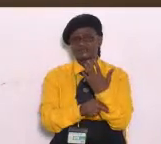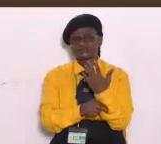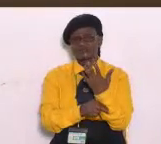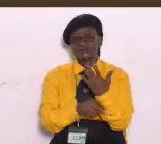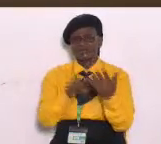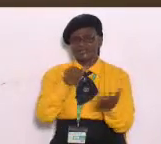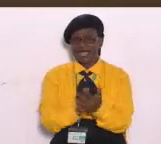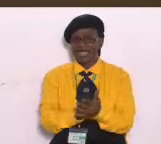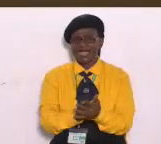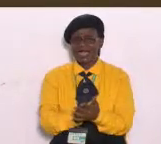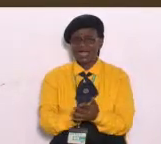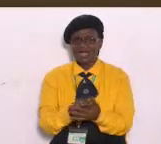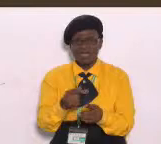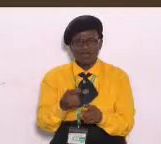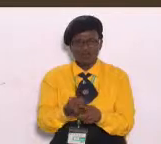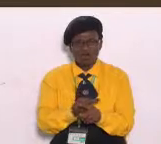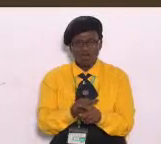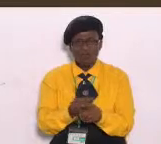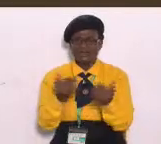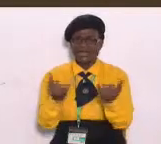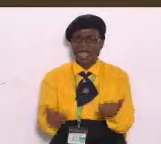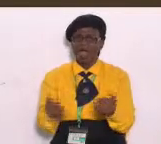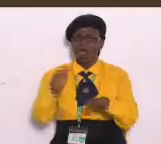that from tonight onward,